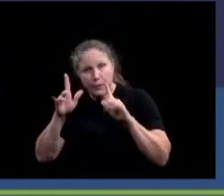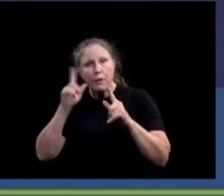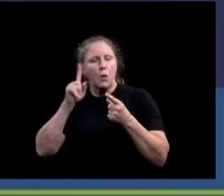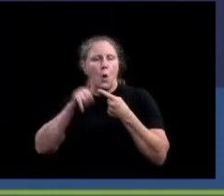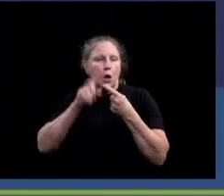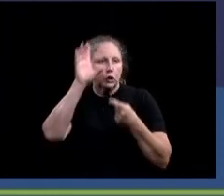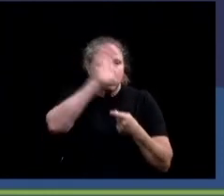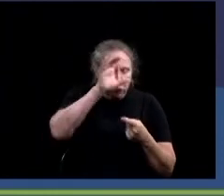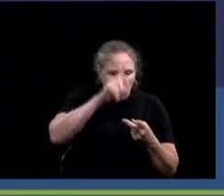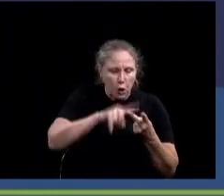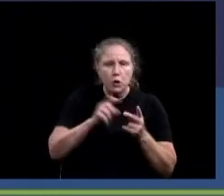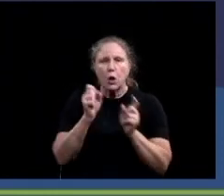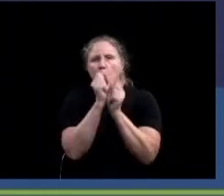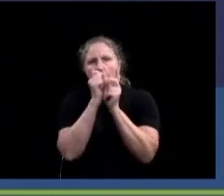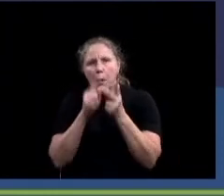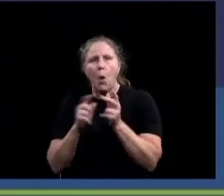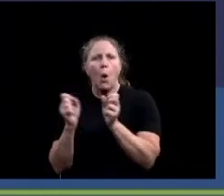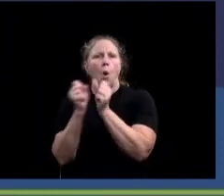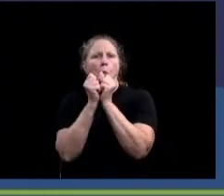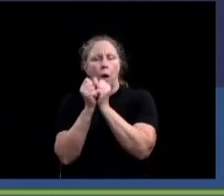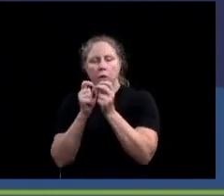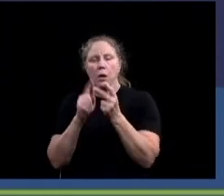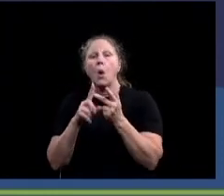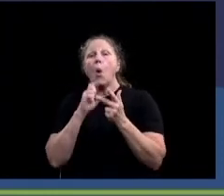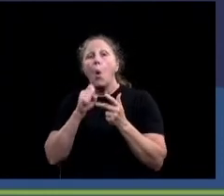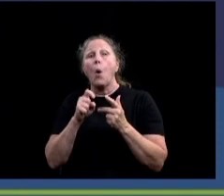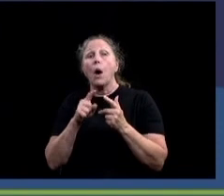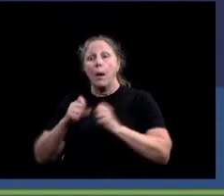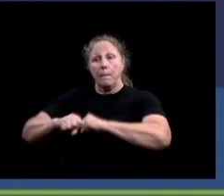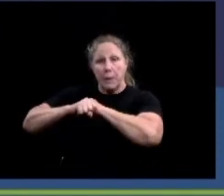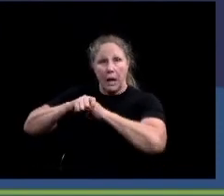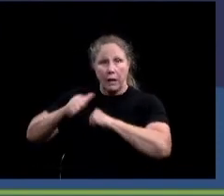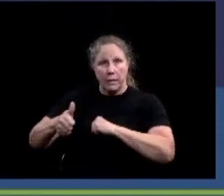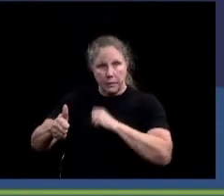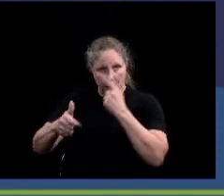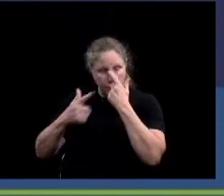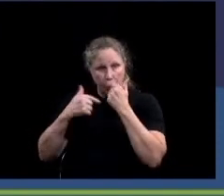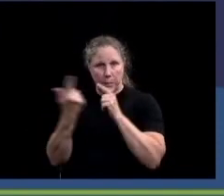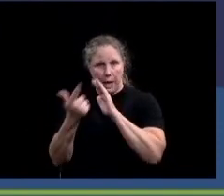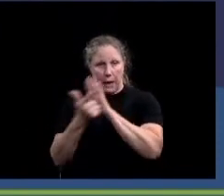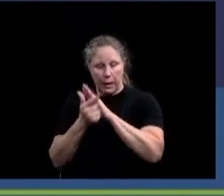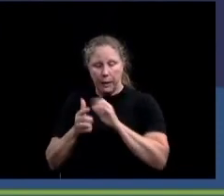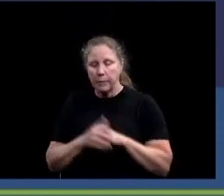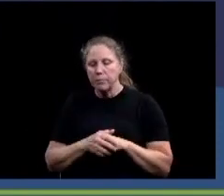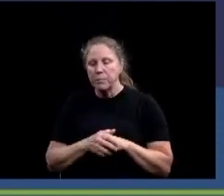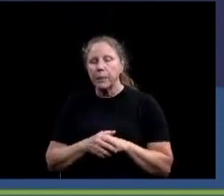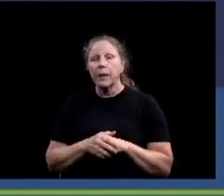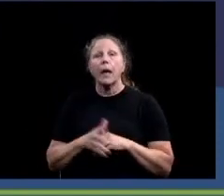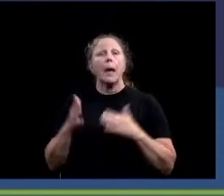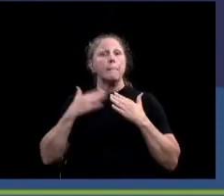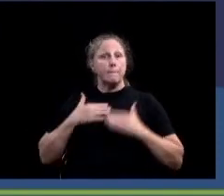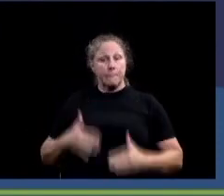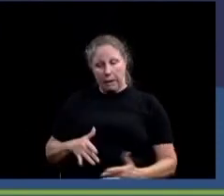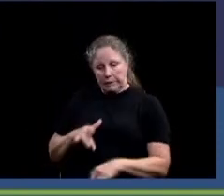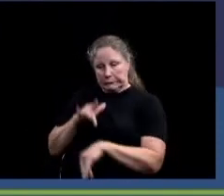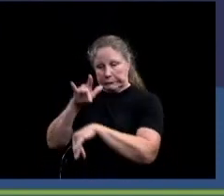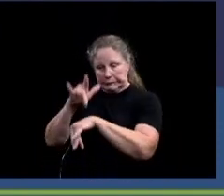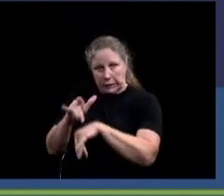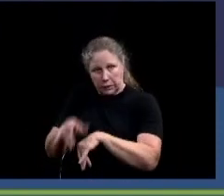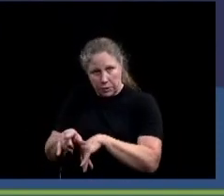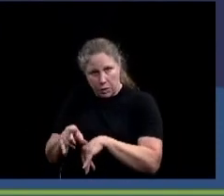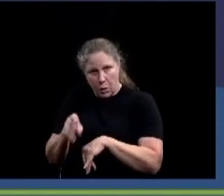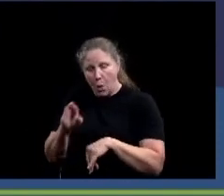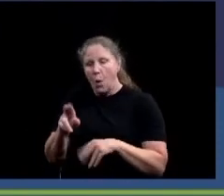illegal act. This physical conduct may be made with a bodily contact alone or assisted with a device.